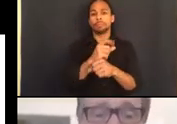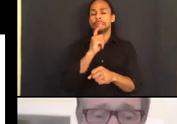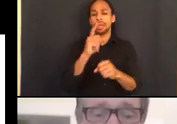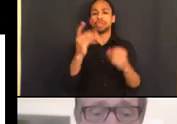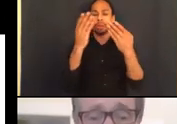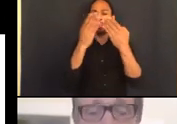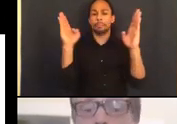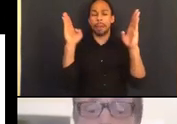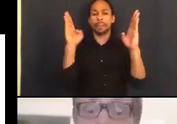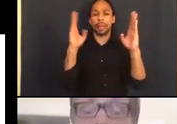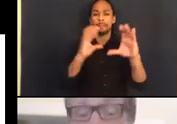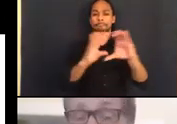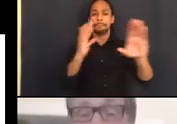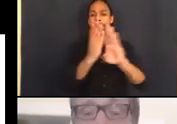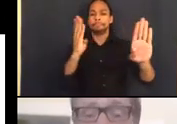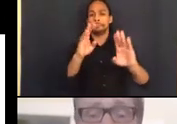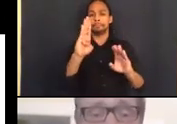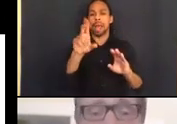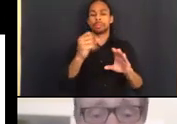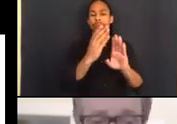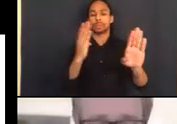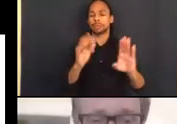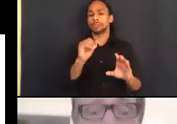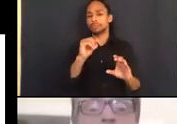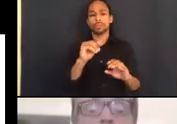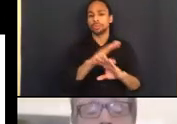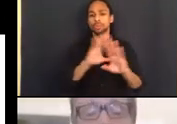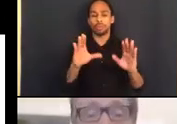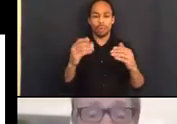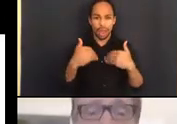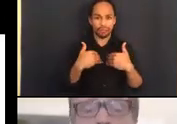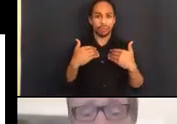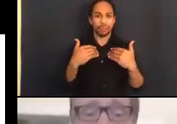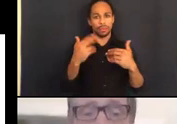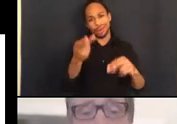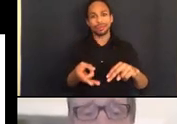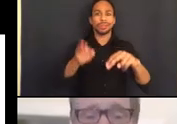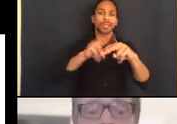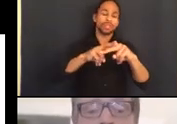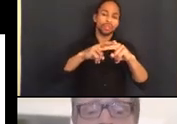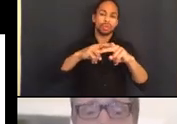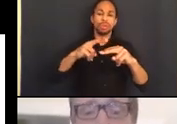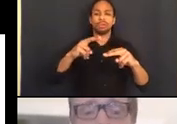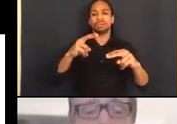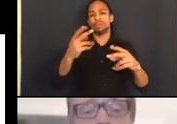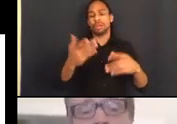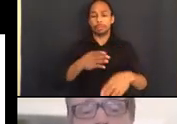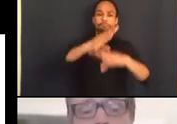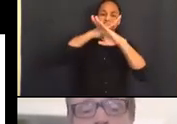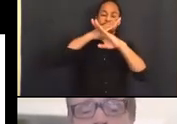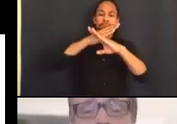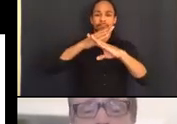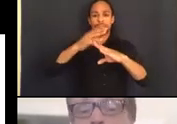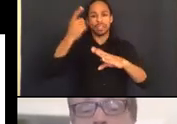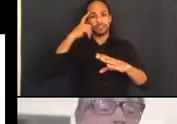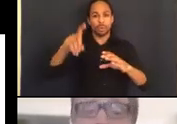barriers to disabled people who already have limited options on public transit. There was an op-ed that Carol placed, passengers with disabilities and